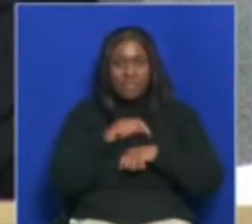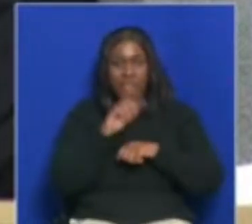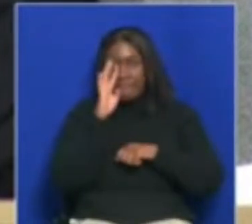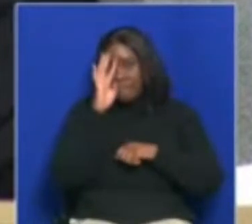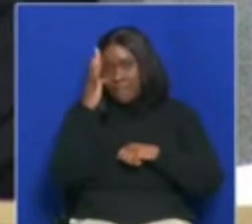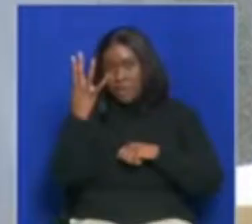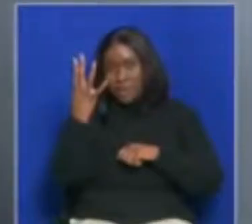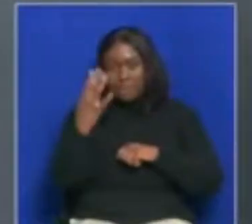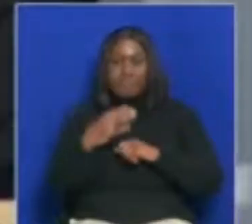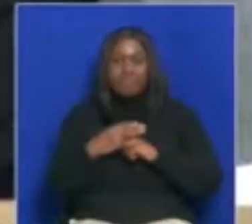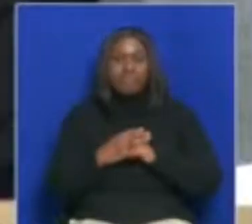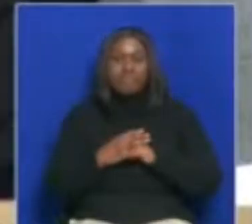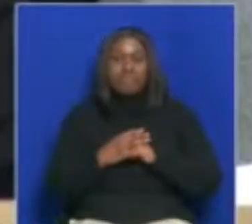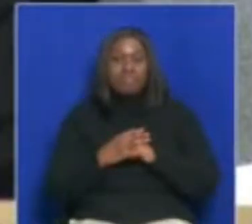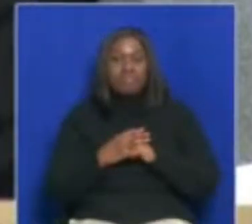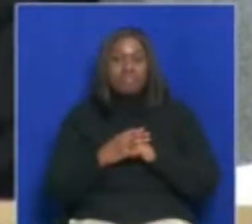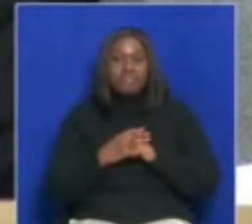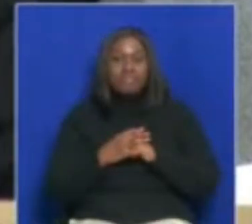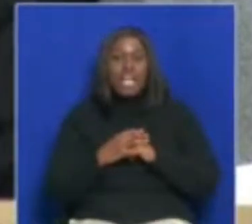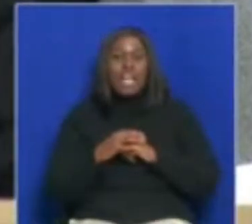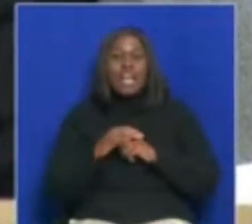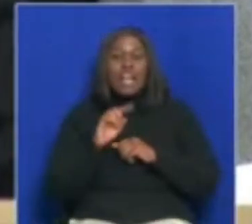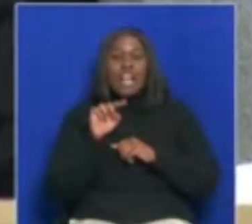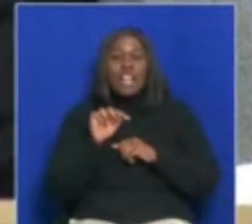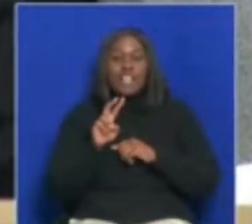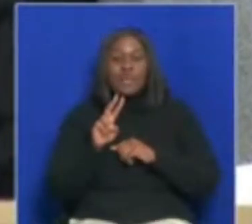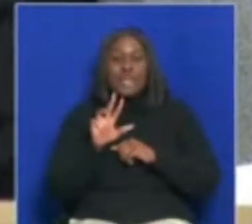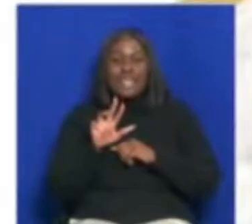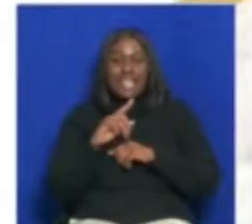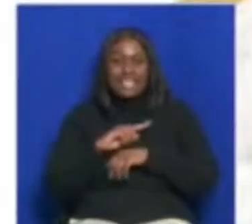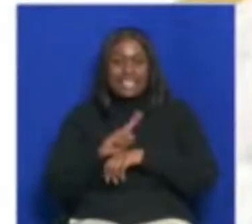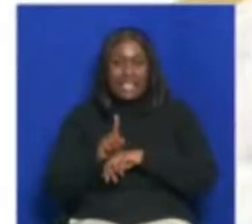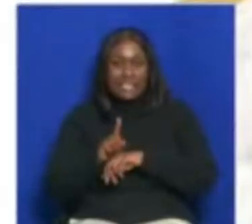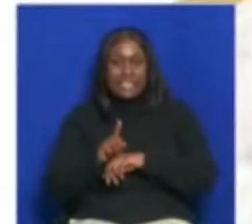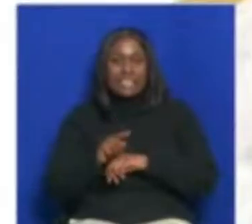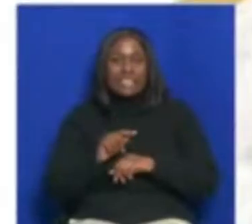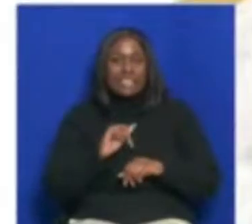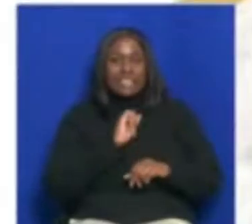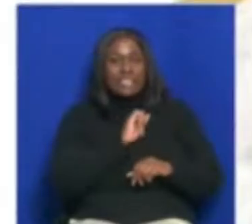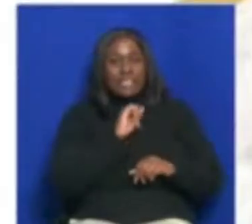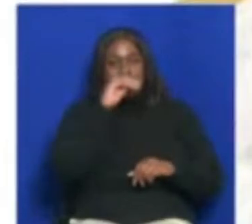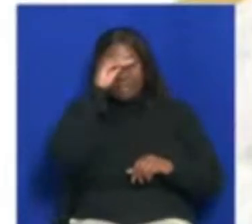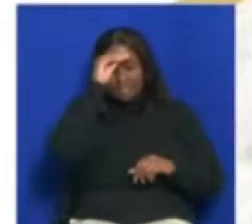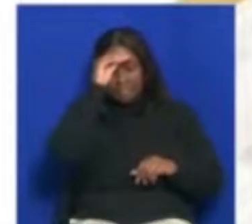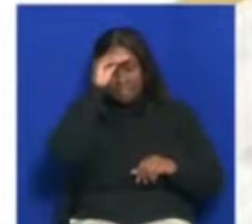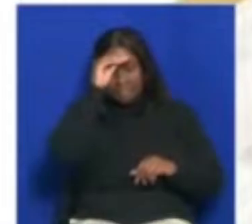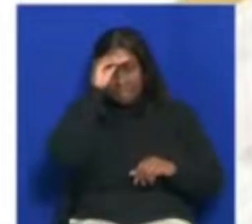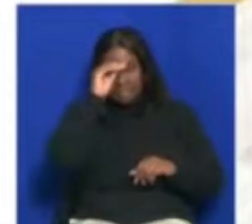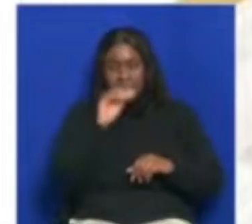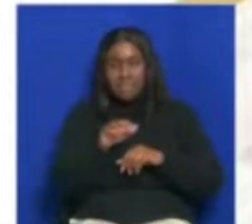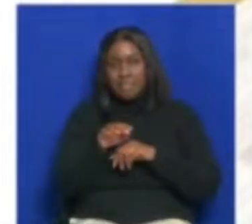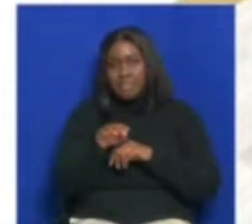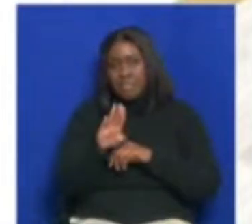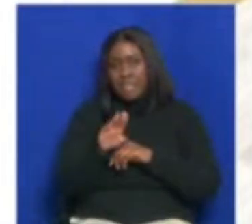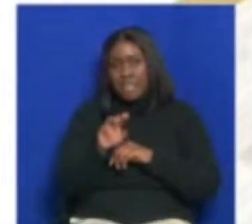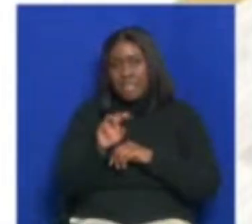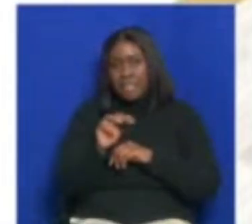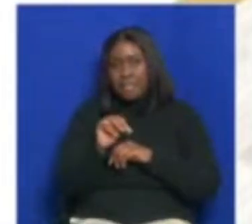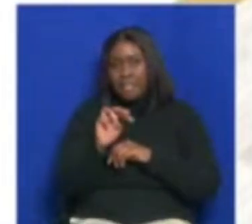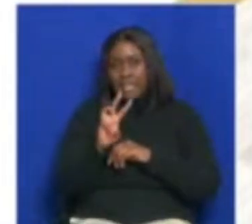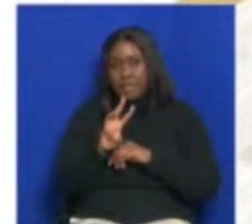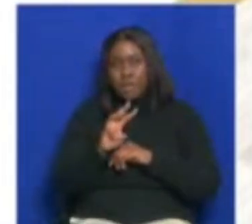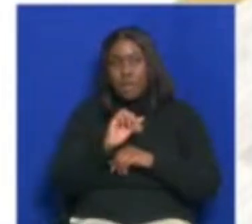29 seconds, the SAPS BMW vehicle issued to Lieutenant Colonel Dina Govender was switched off